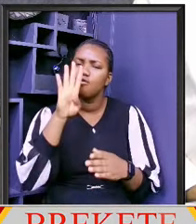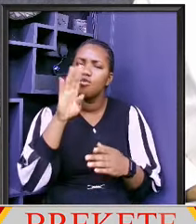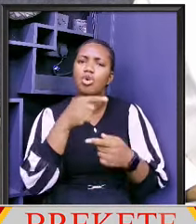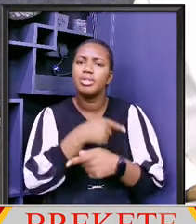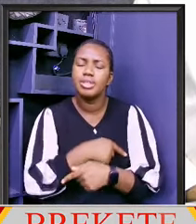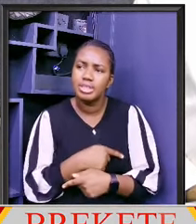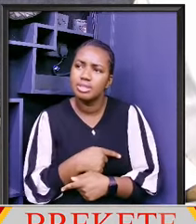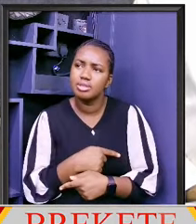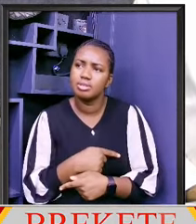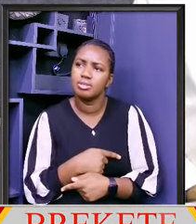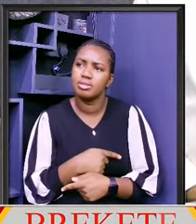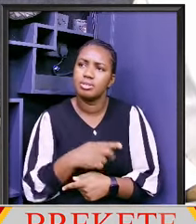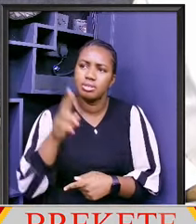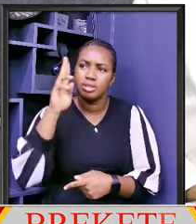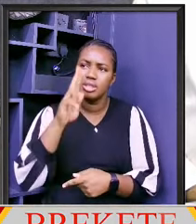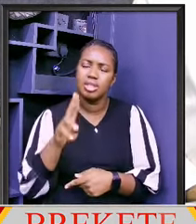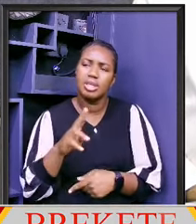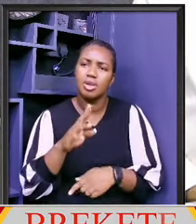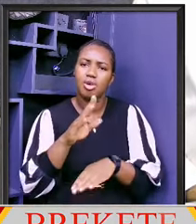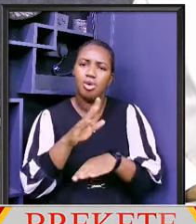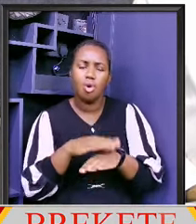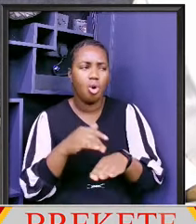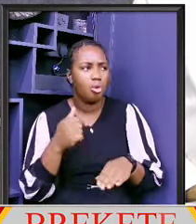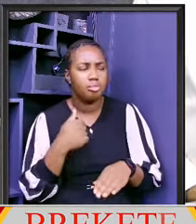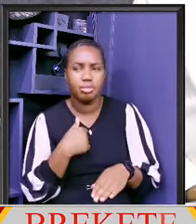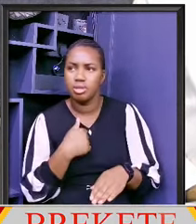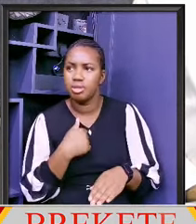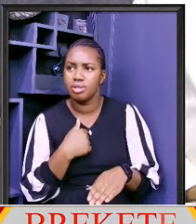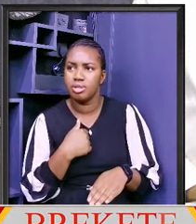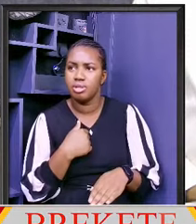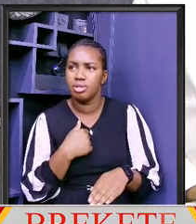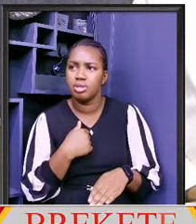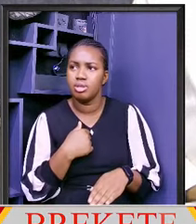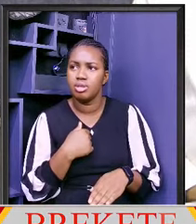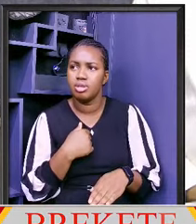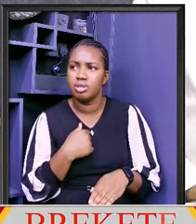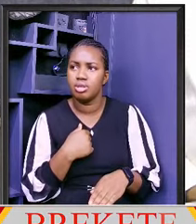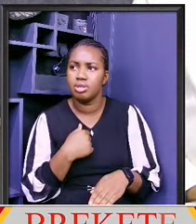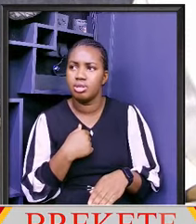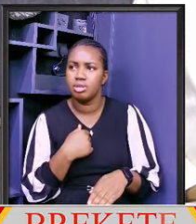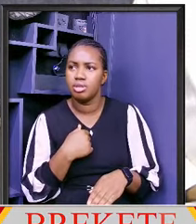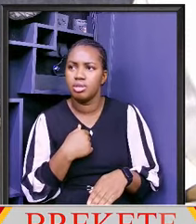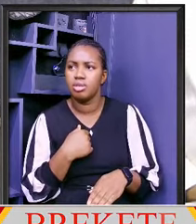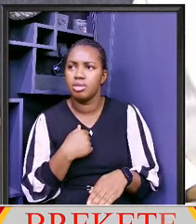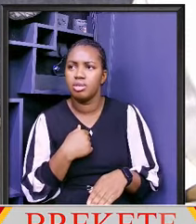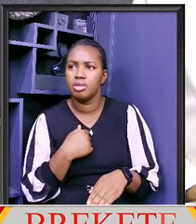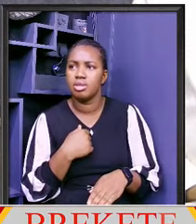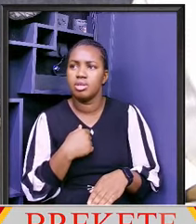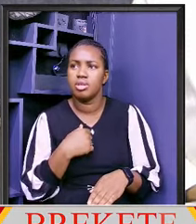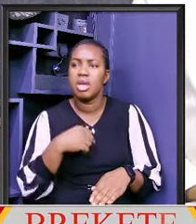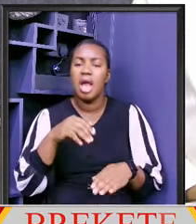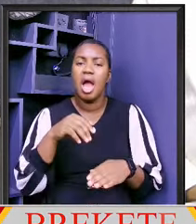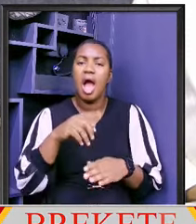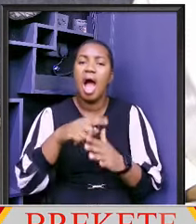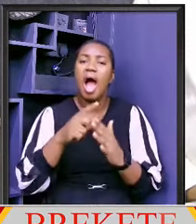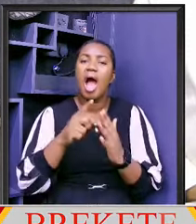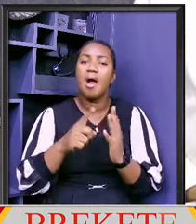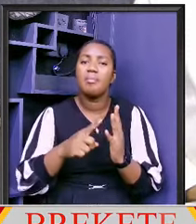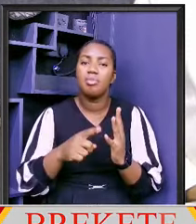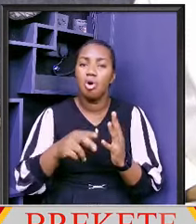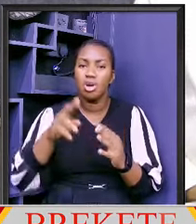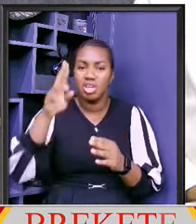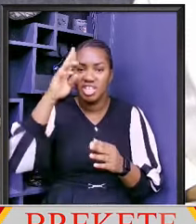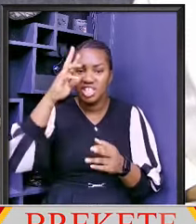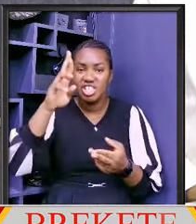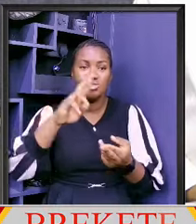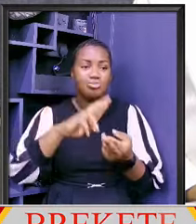came. I said, "They should call me come." He missed. Oh, into now Muslim. Yes, sir. He missed off all his relative